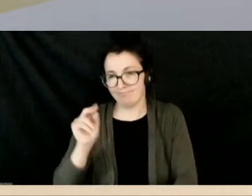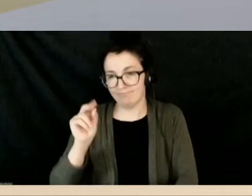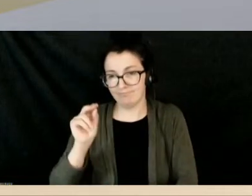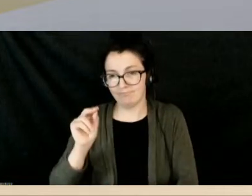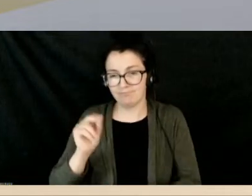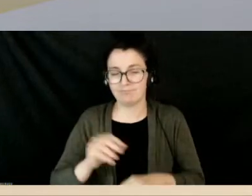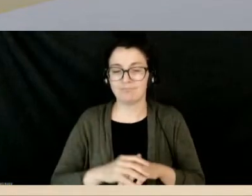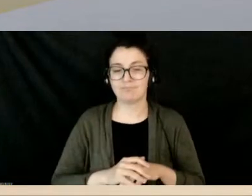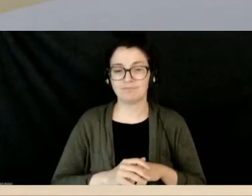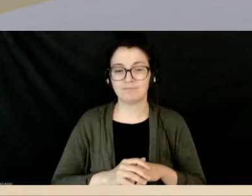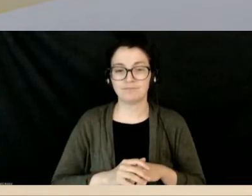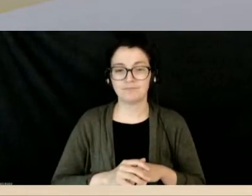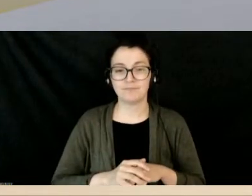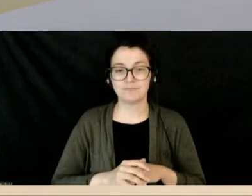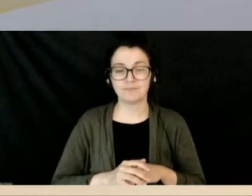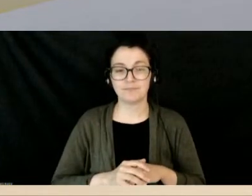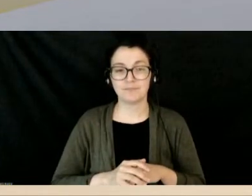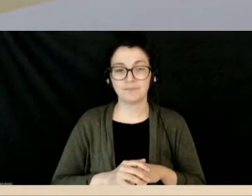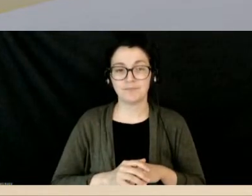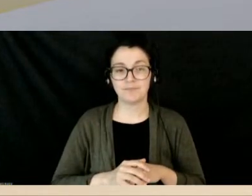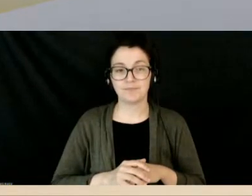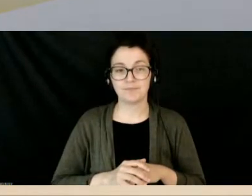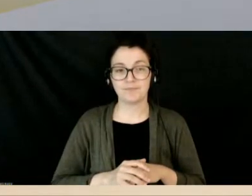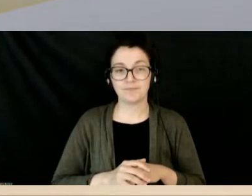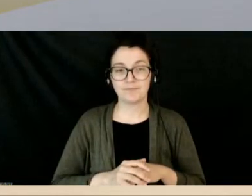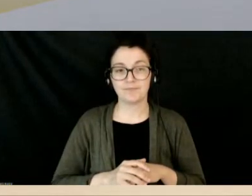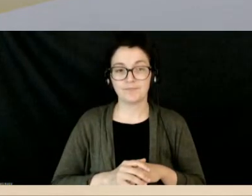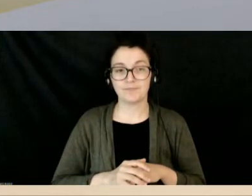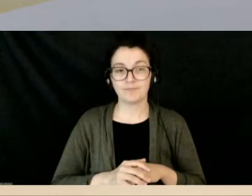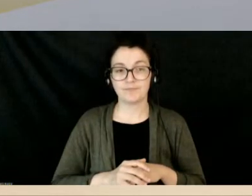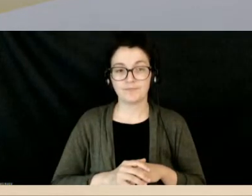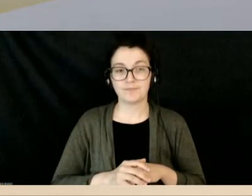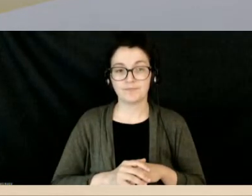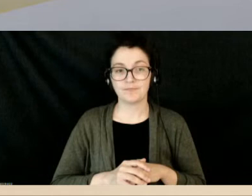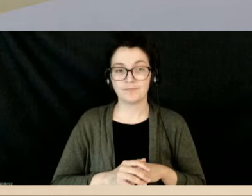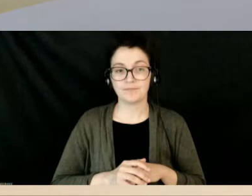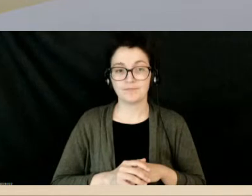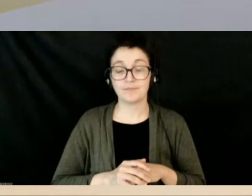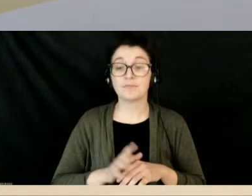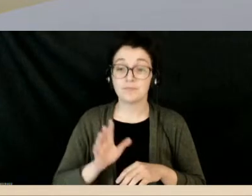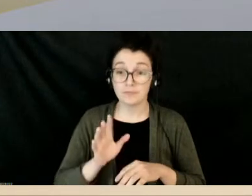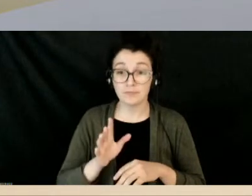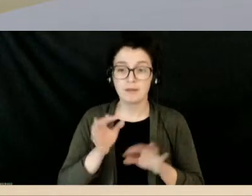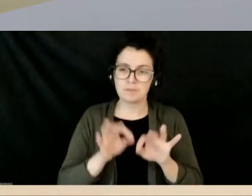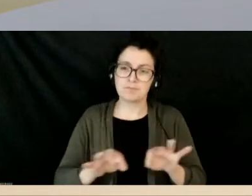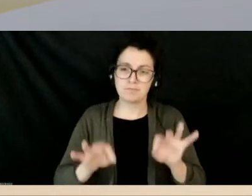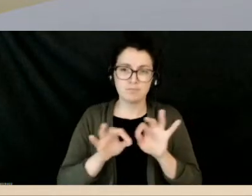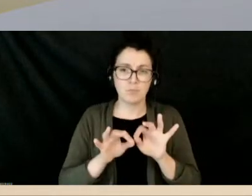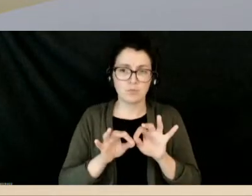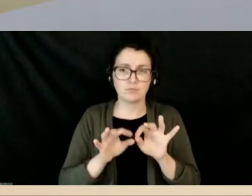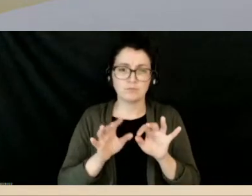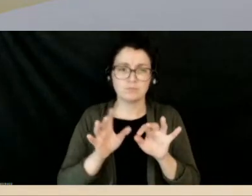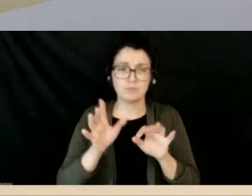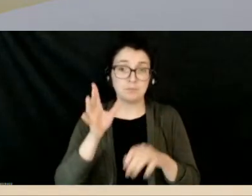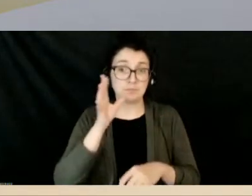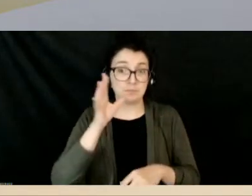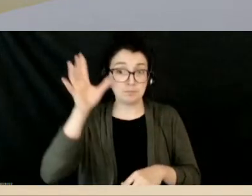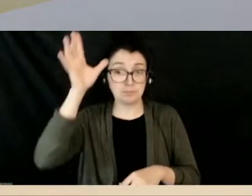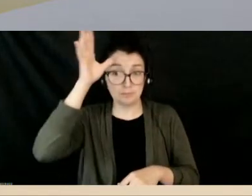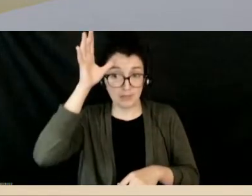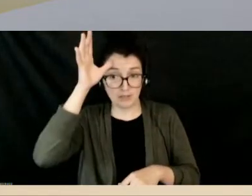before entry. And usually they would make sure that the parents are